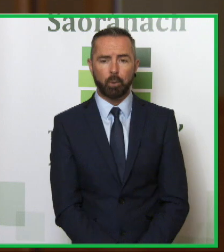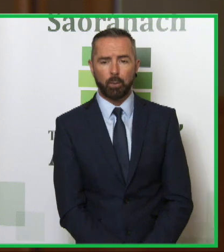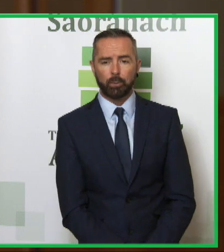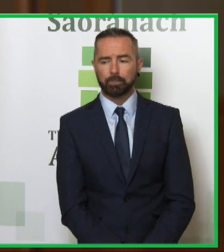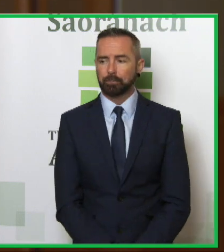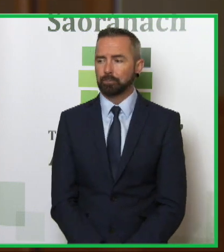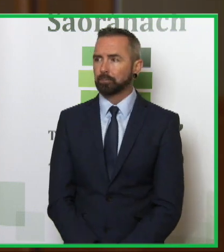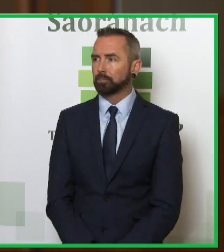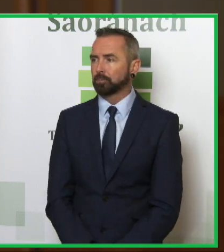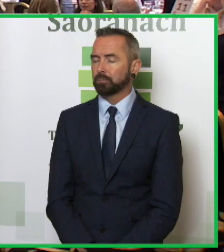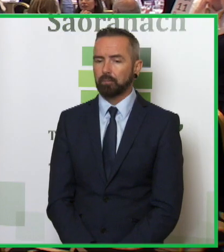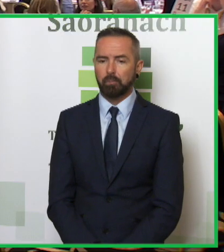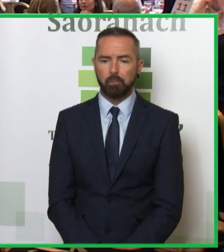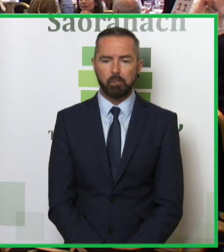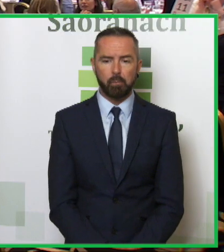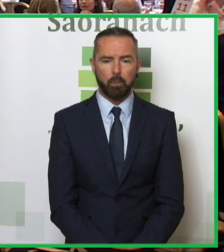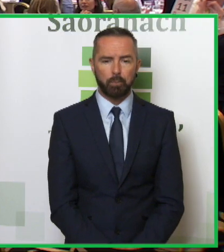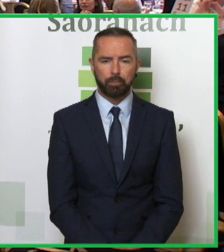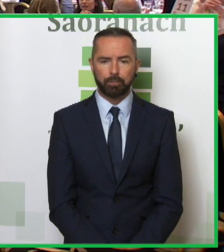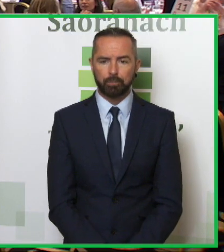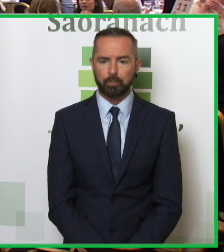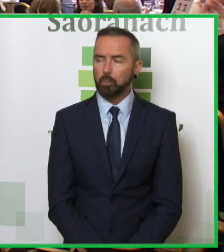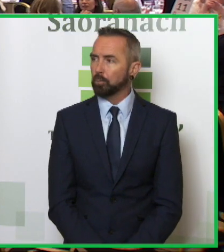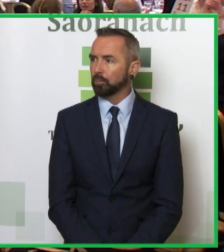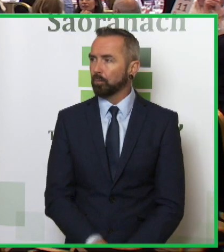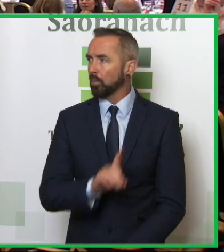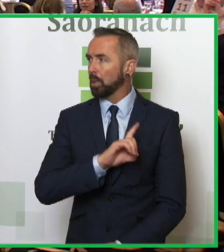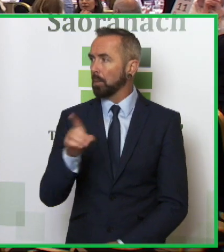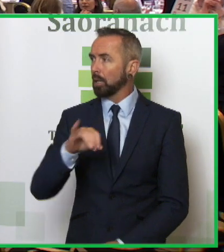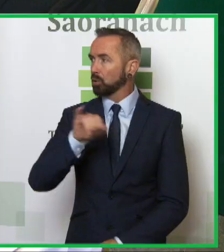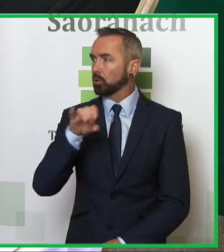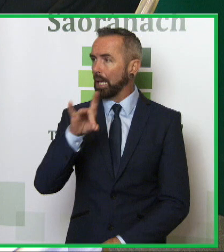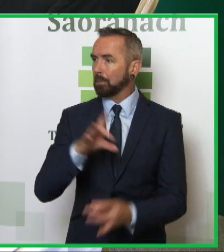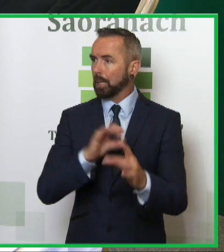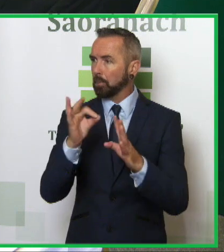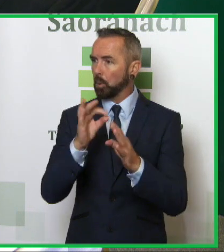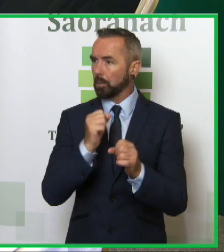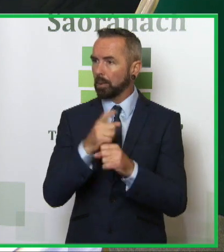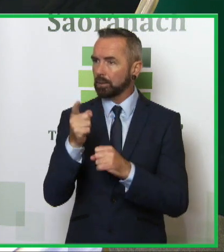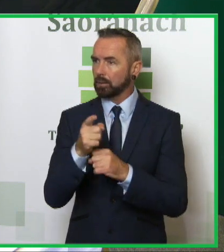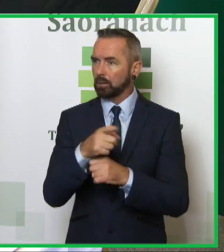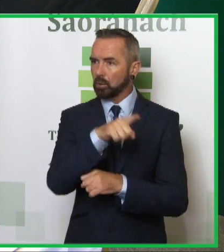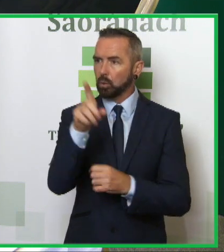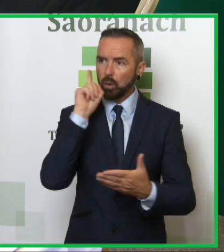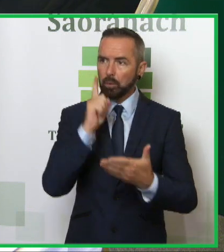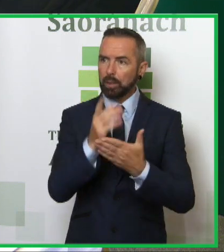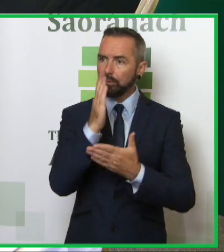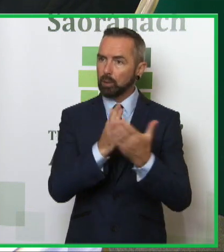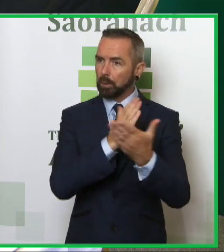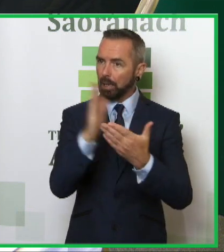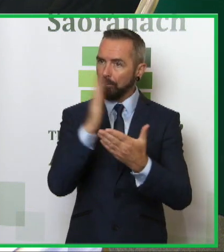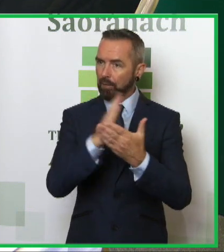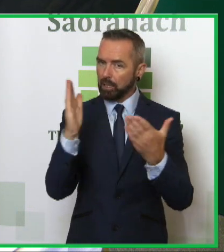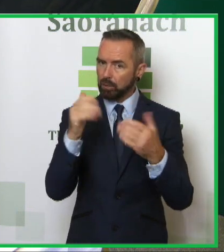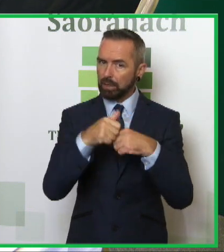about this. Okay, again, and come back, Jack made a point. Do people believe, based on some clarification given by Brian, that